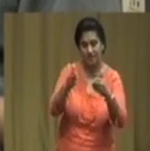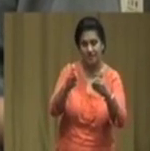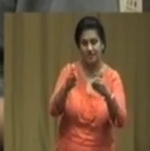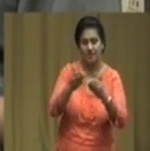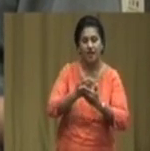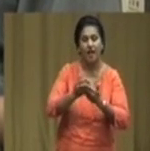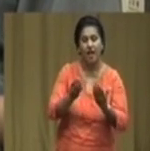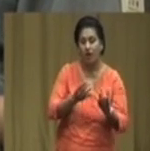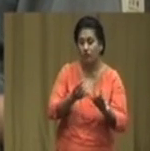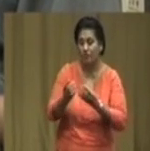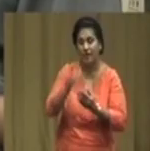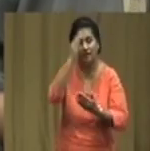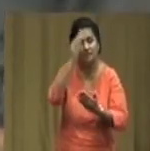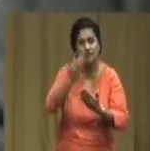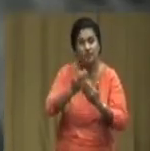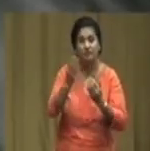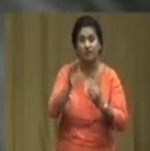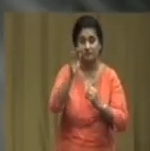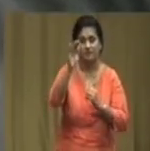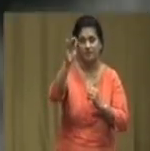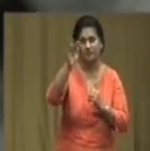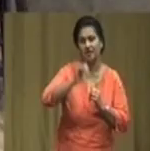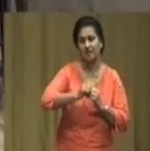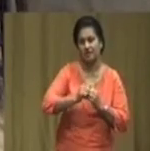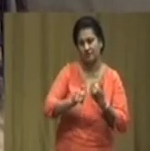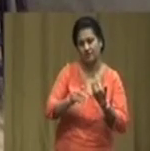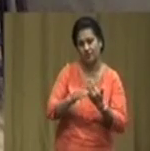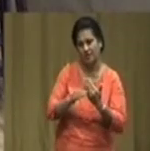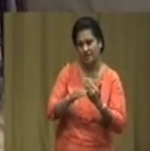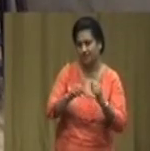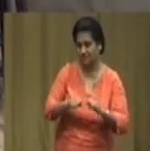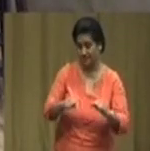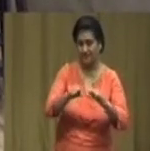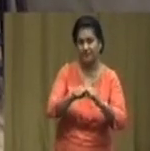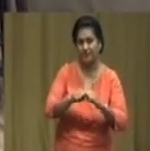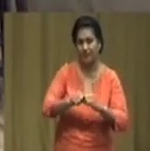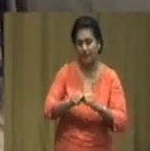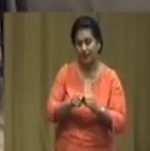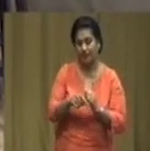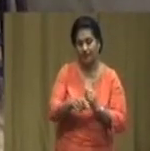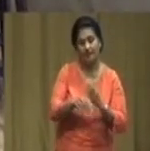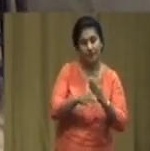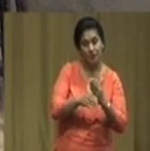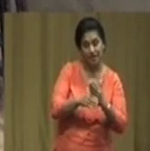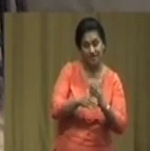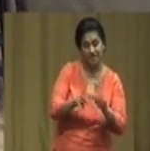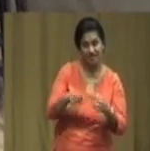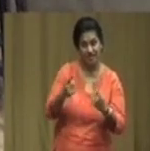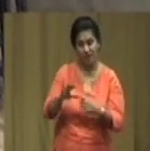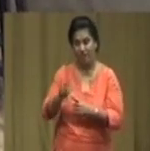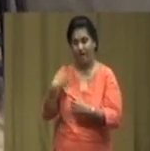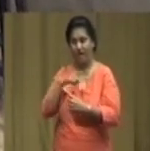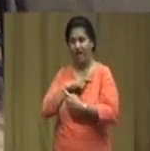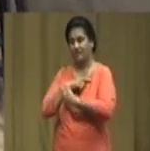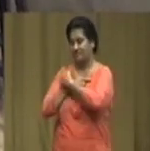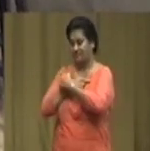we prepare learners for a future in a digital workspace, a workspace that is going to be very different from the one that we knew